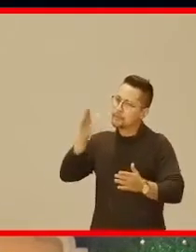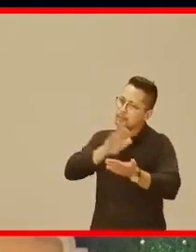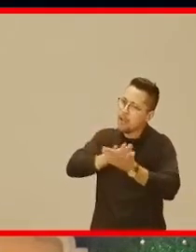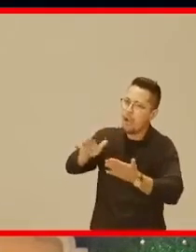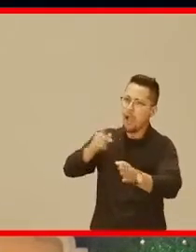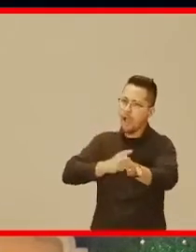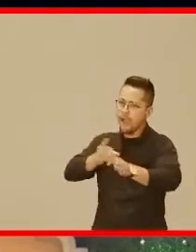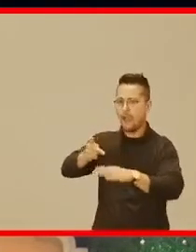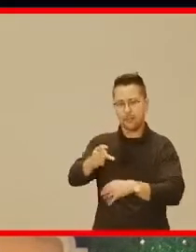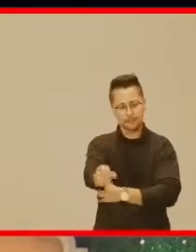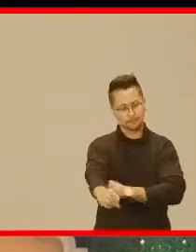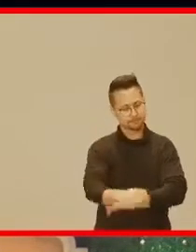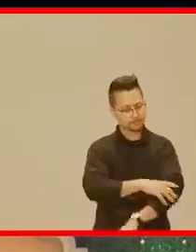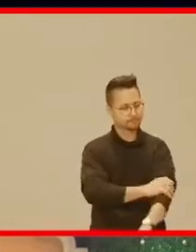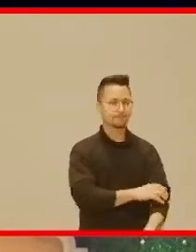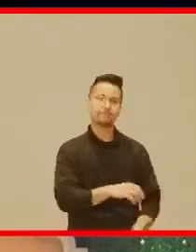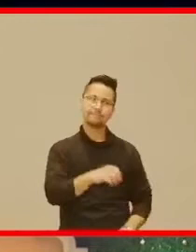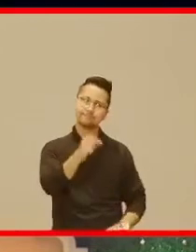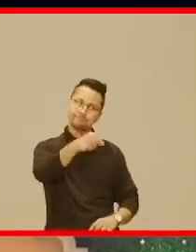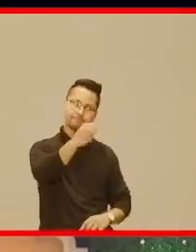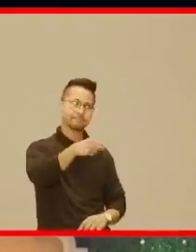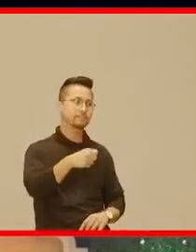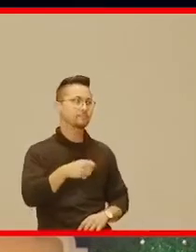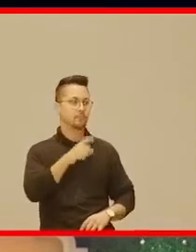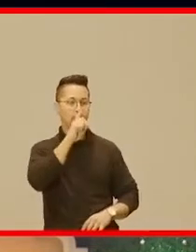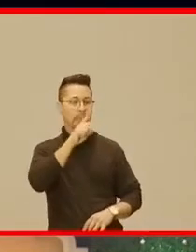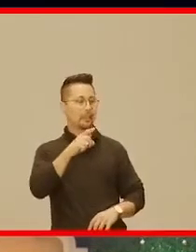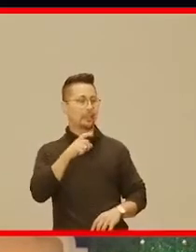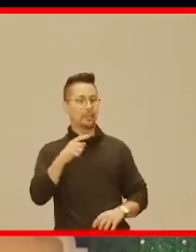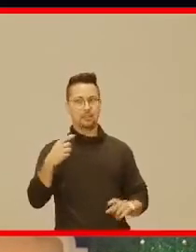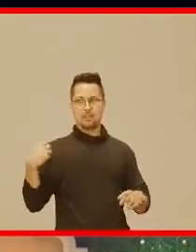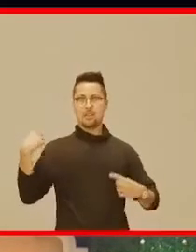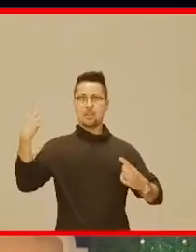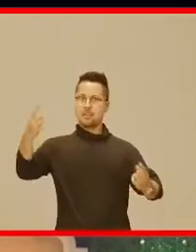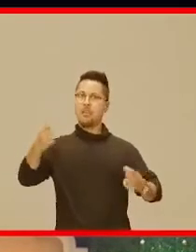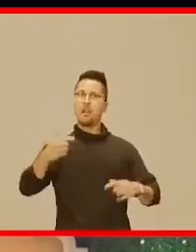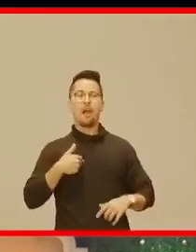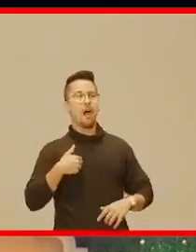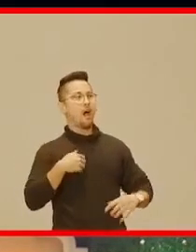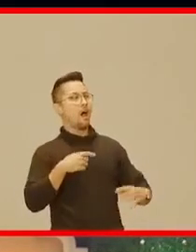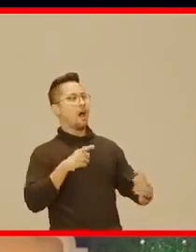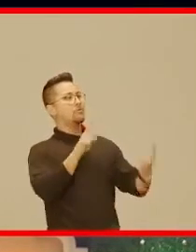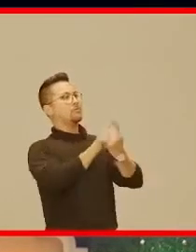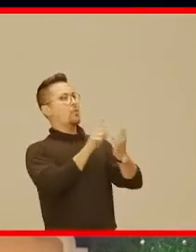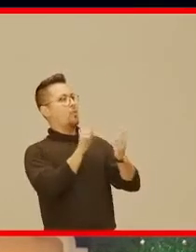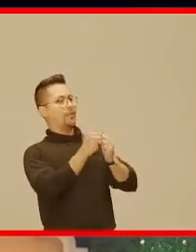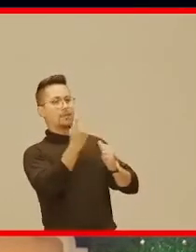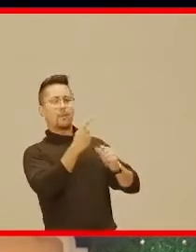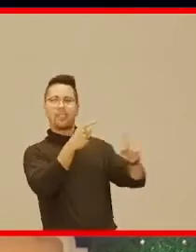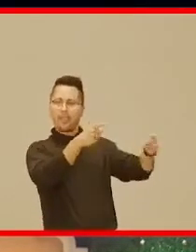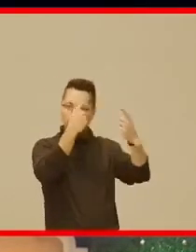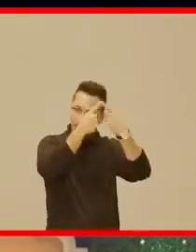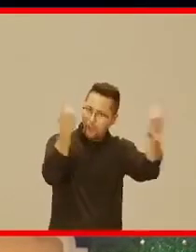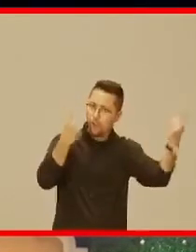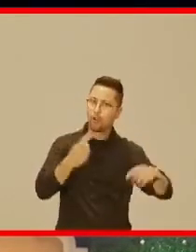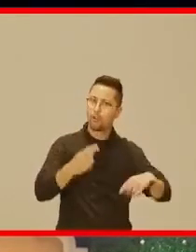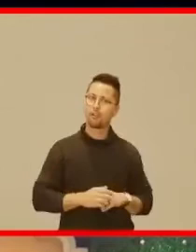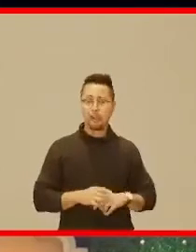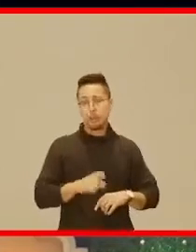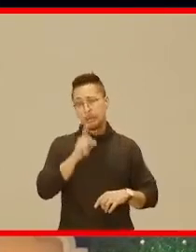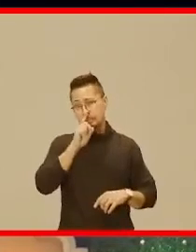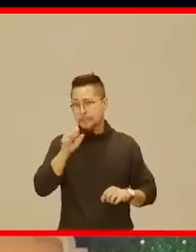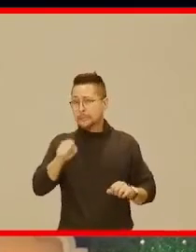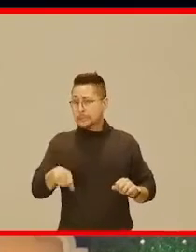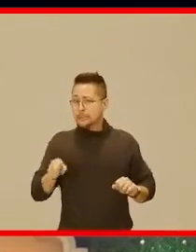know. I can't tell you how many times in my life I was meeting with somebody and they disagreed with me. And it can be very frustrating,